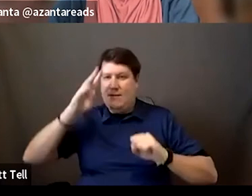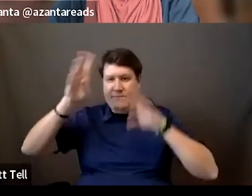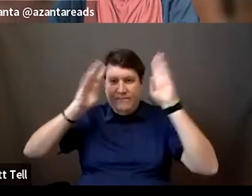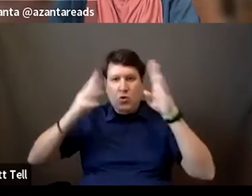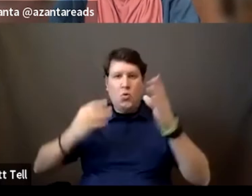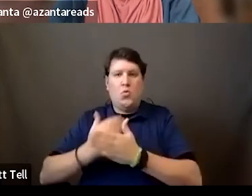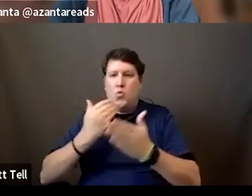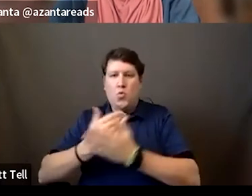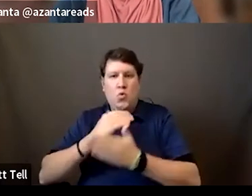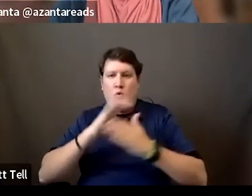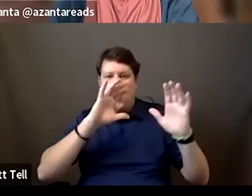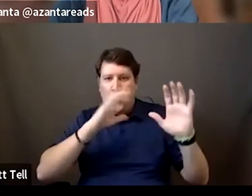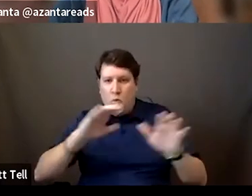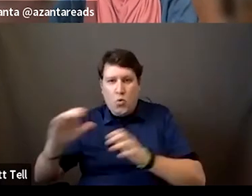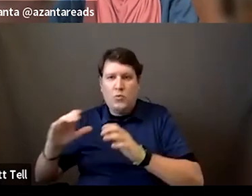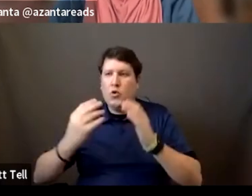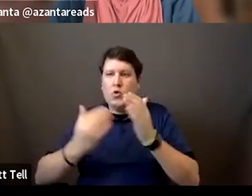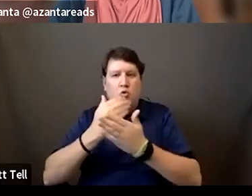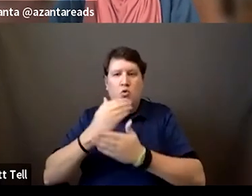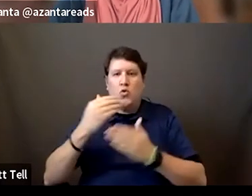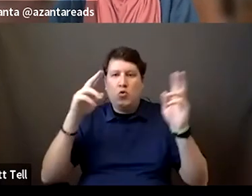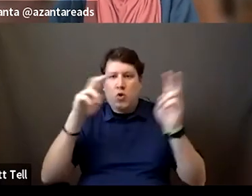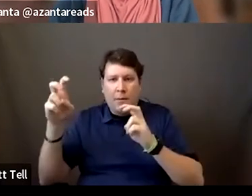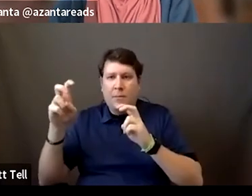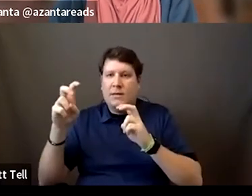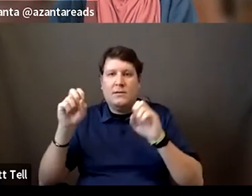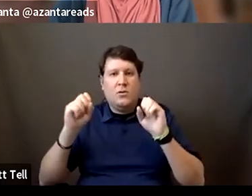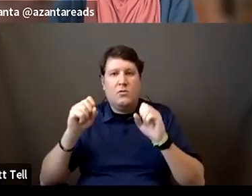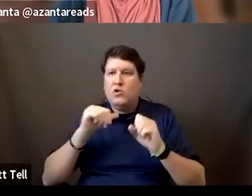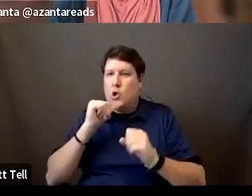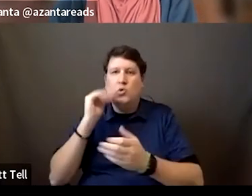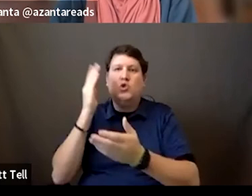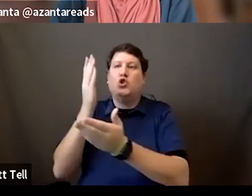to learn new things. And you shouldn't let that stop you.